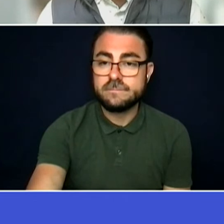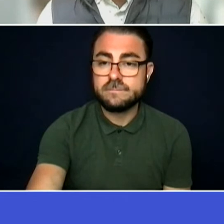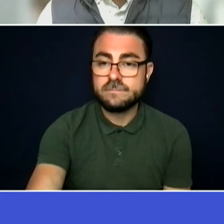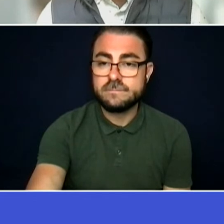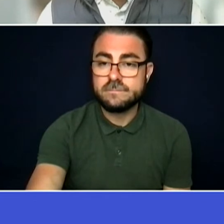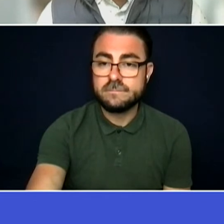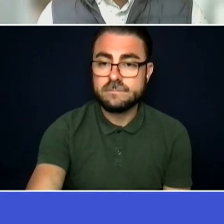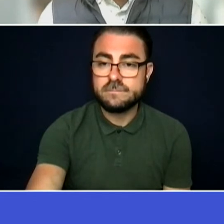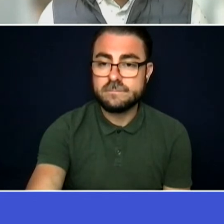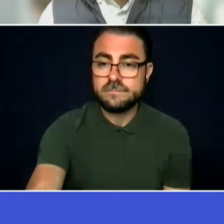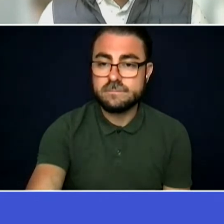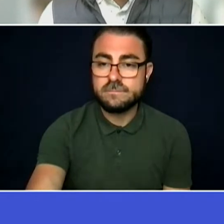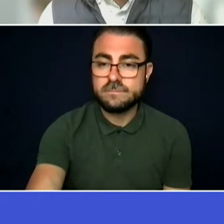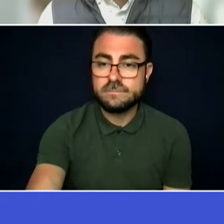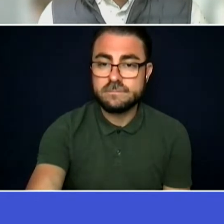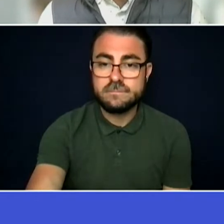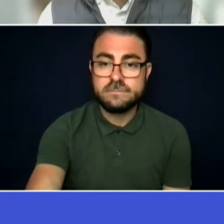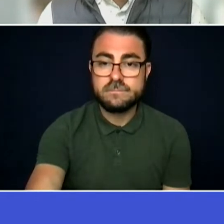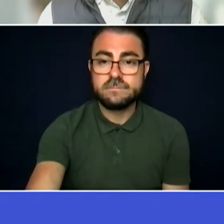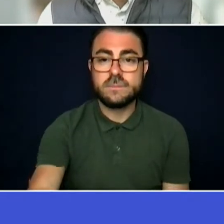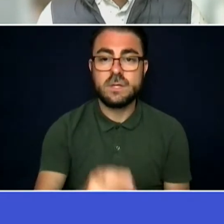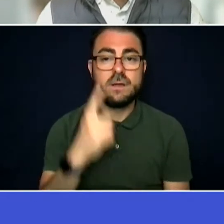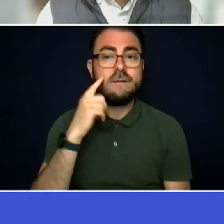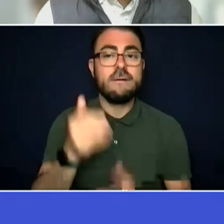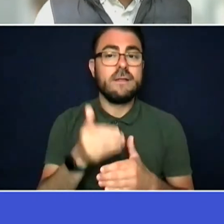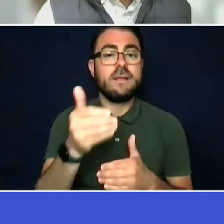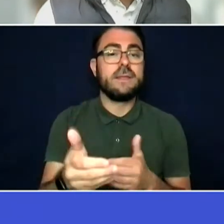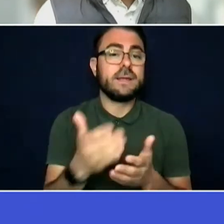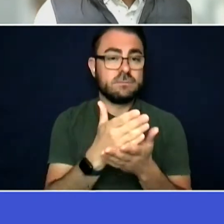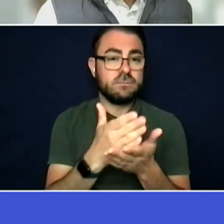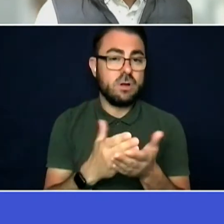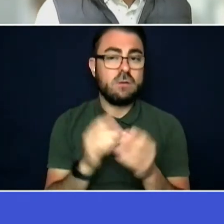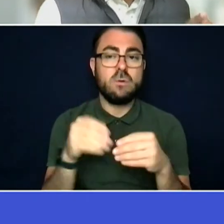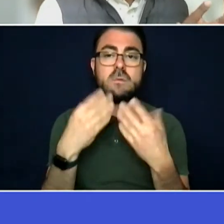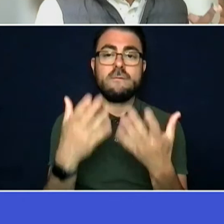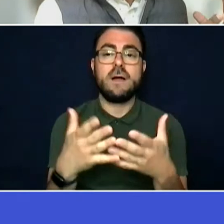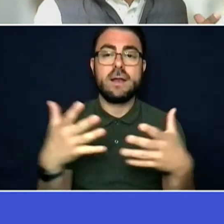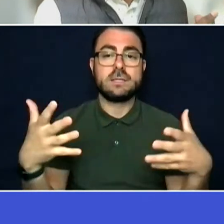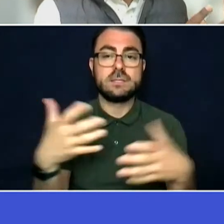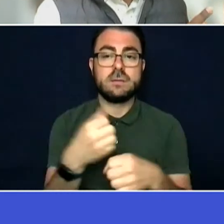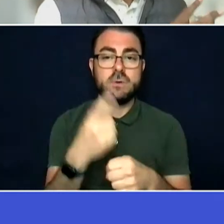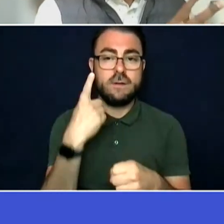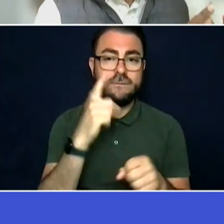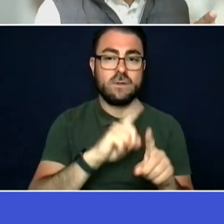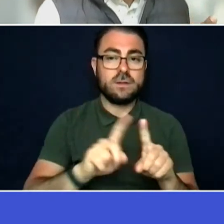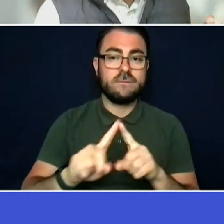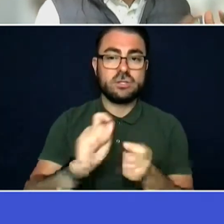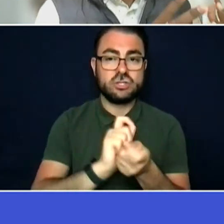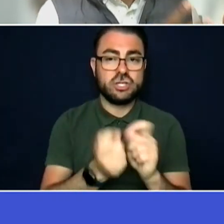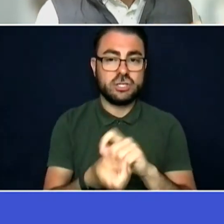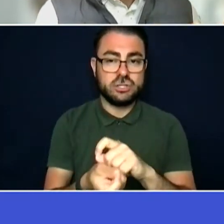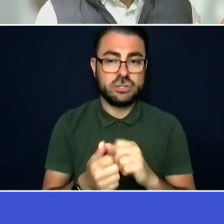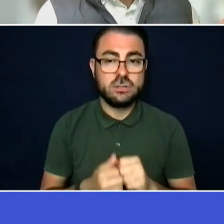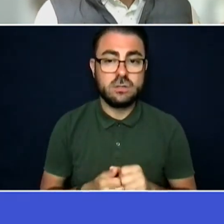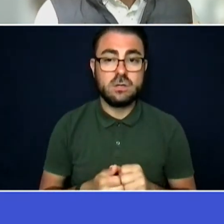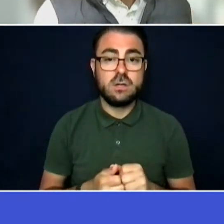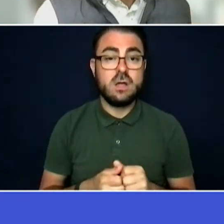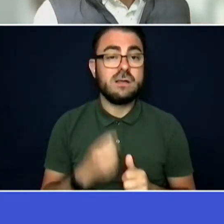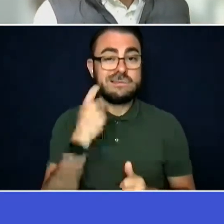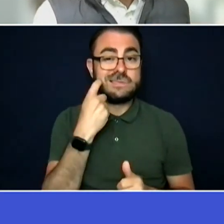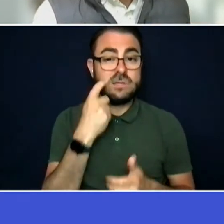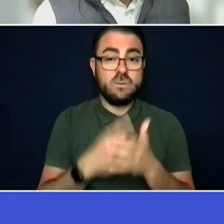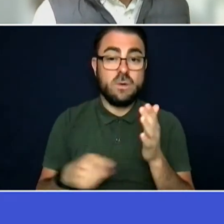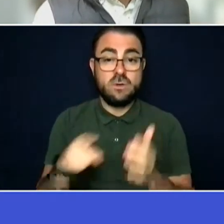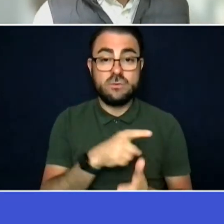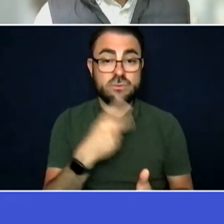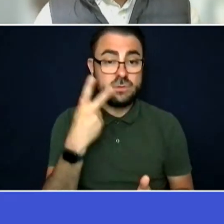So this next piece, just going to give folks a summary of the changes. And so what you saw there was the kind of information and detail that